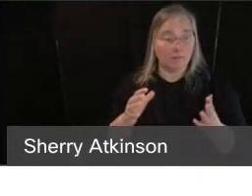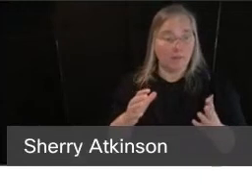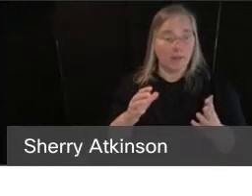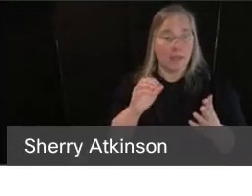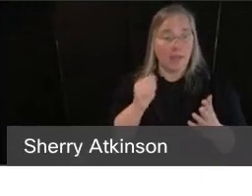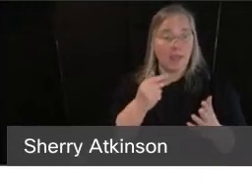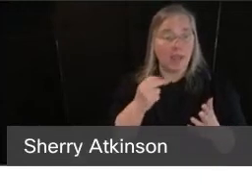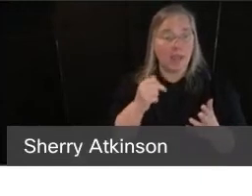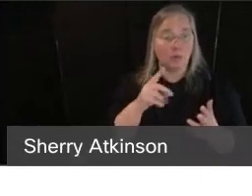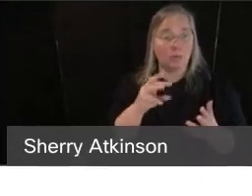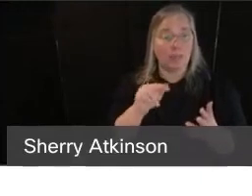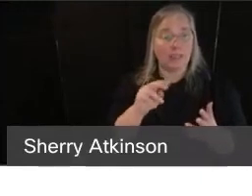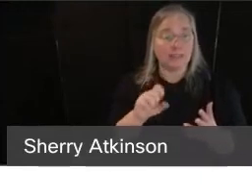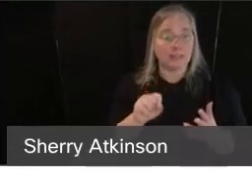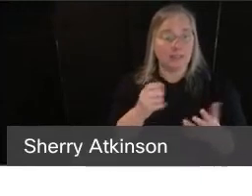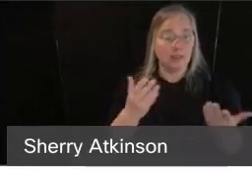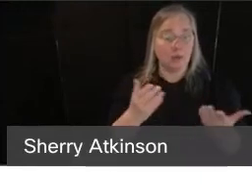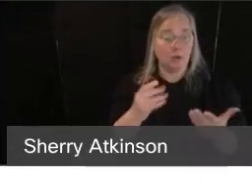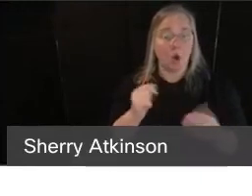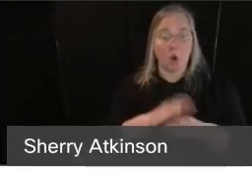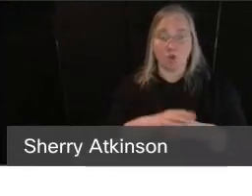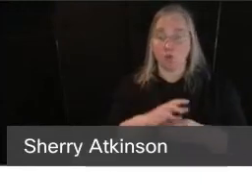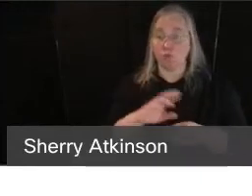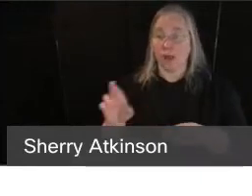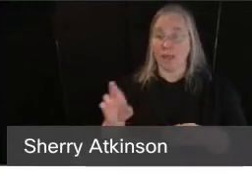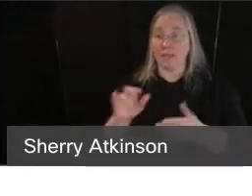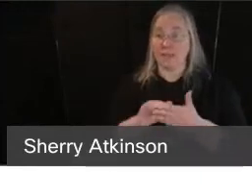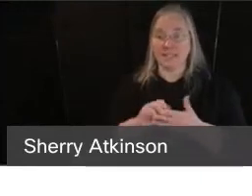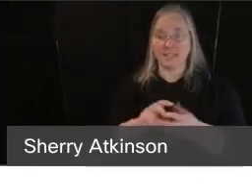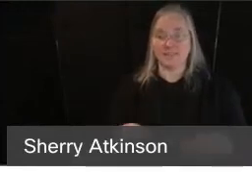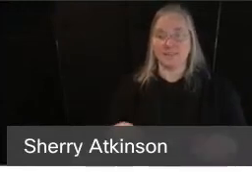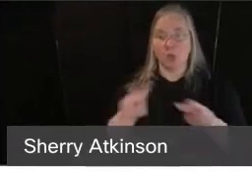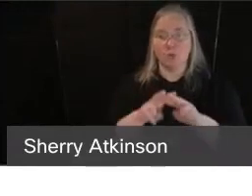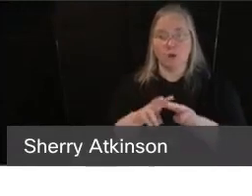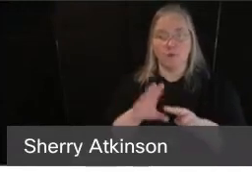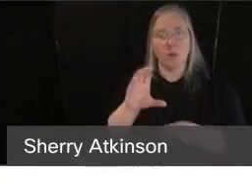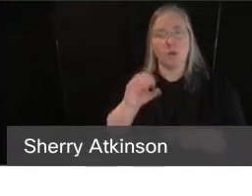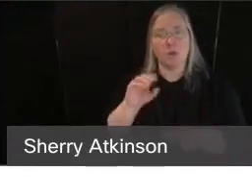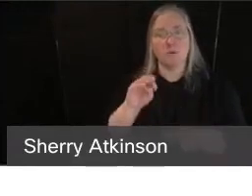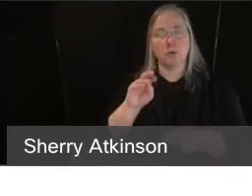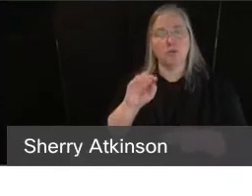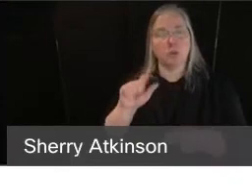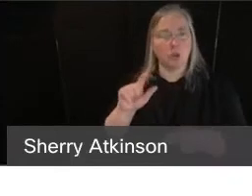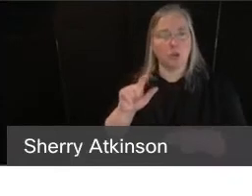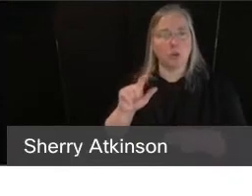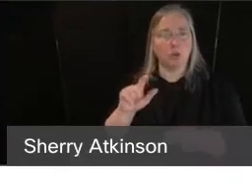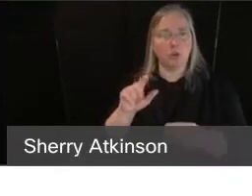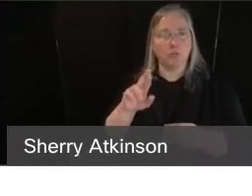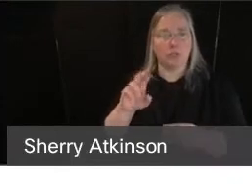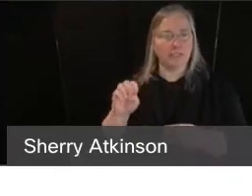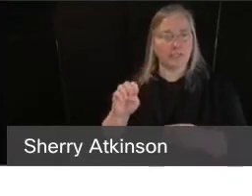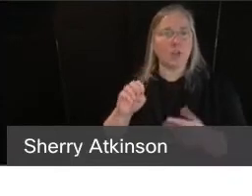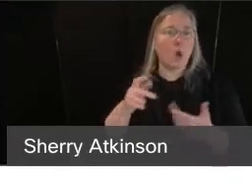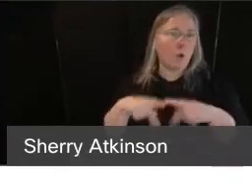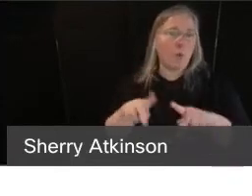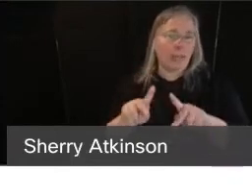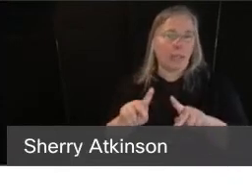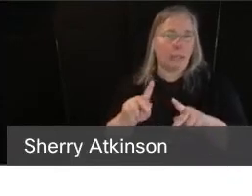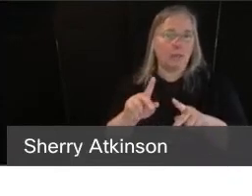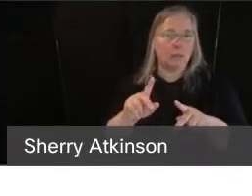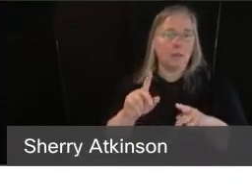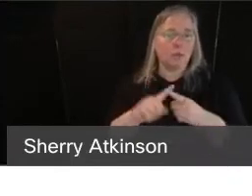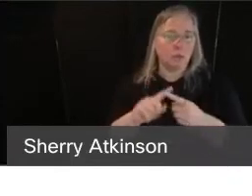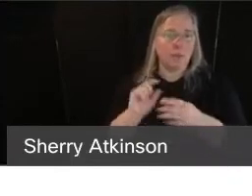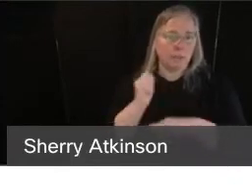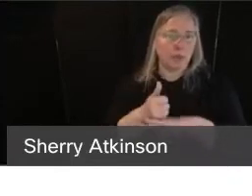is the value of commercial real estate put in place, or permitting to be put in place going forward. And as you